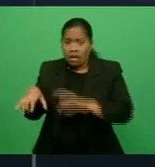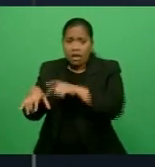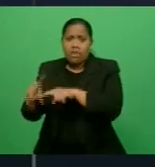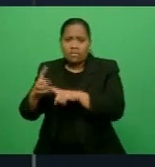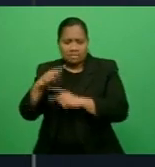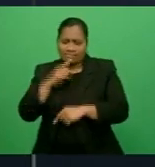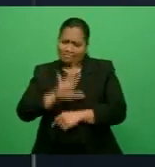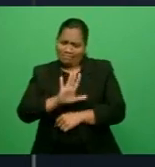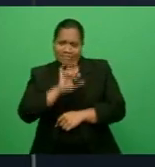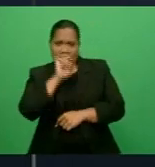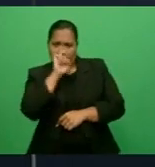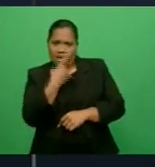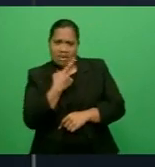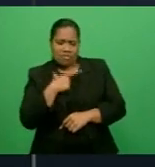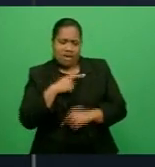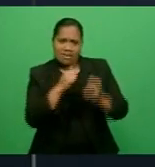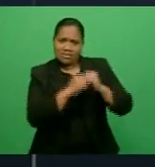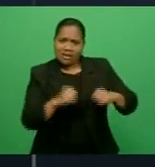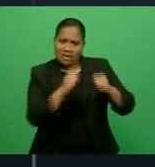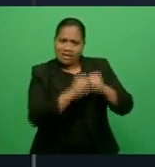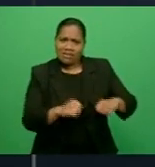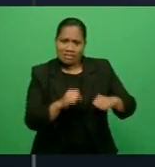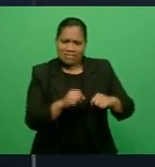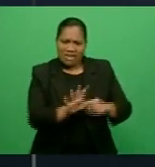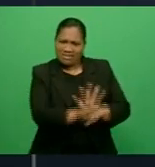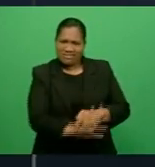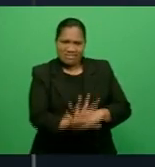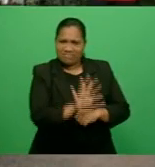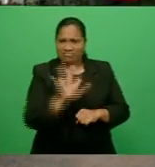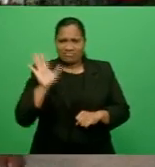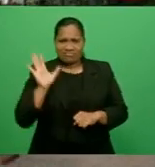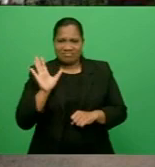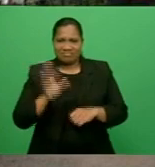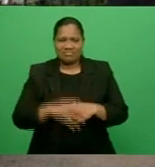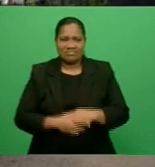squatter settlements. Sanyani Boiler has the details.